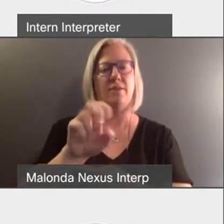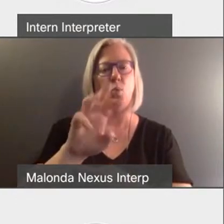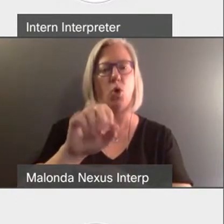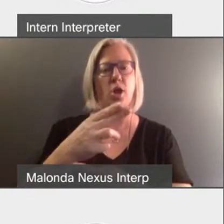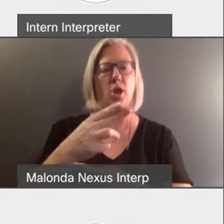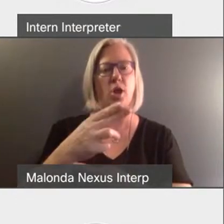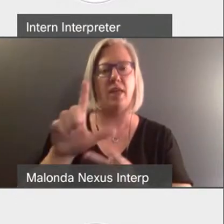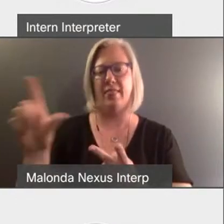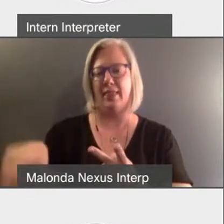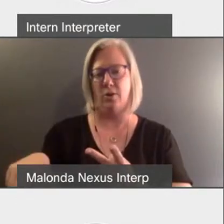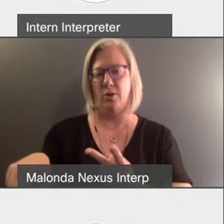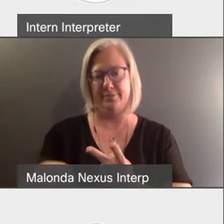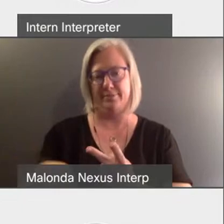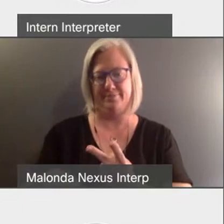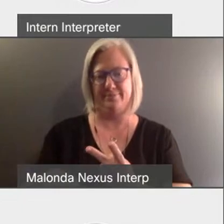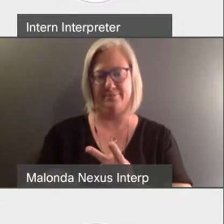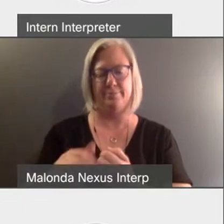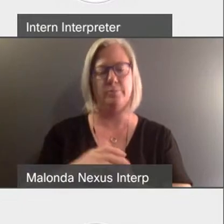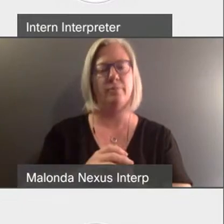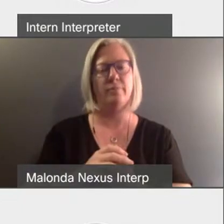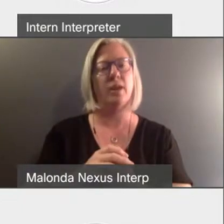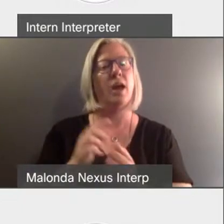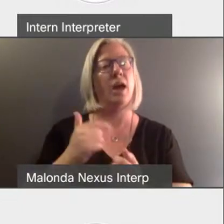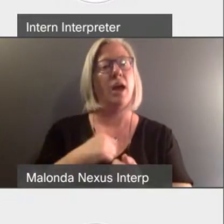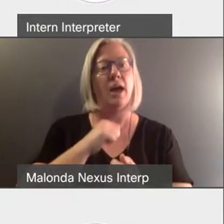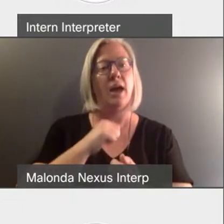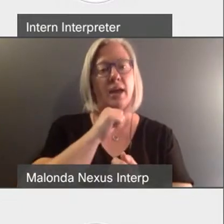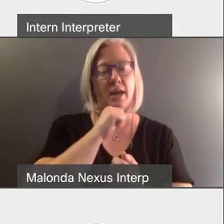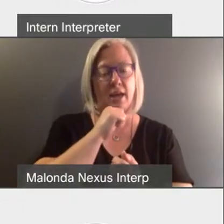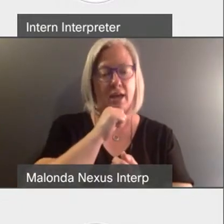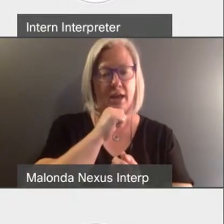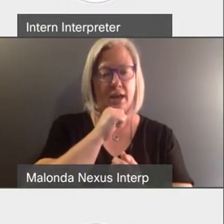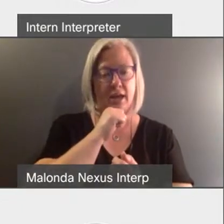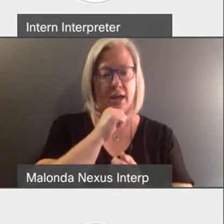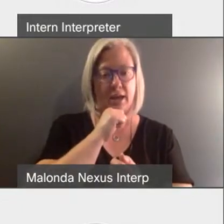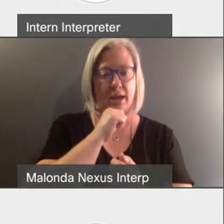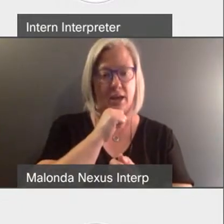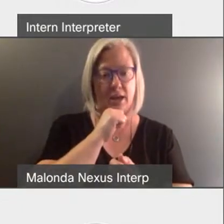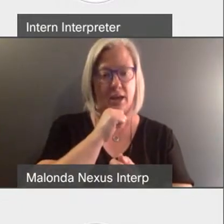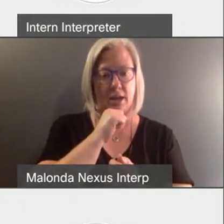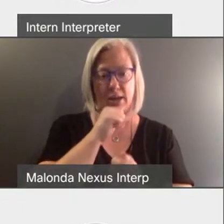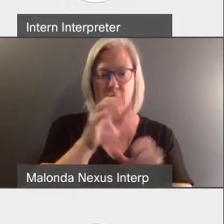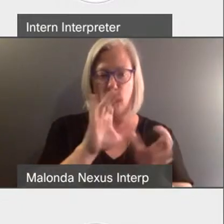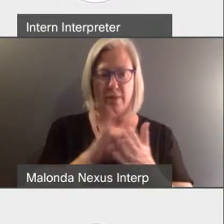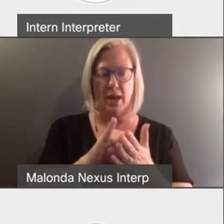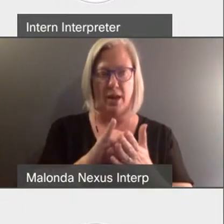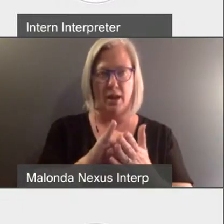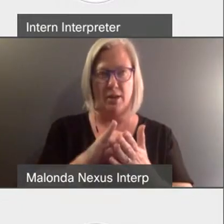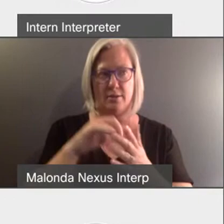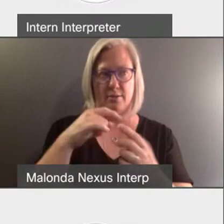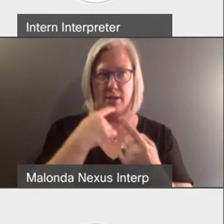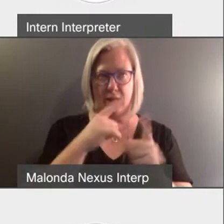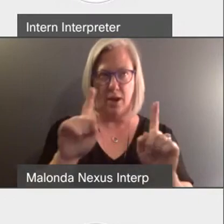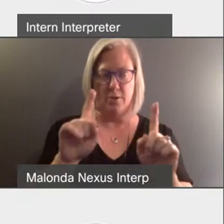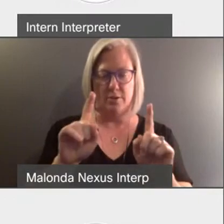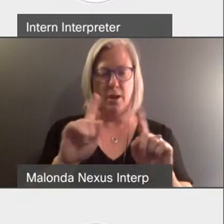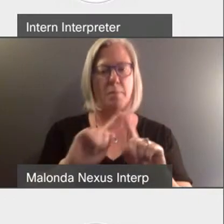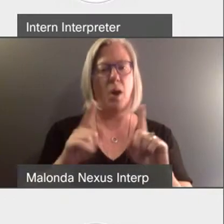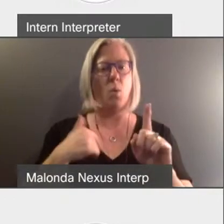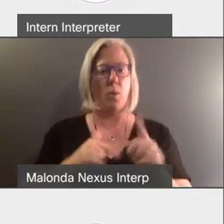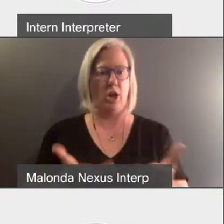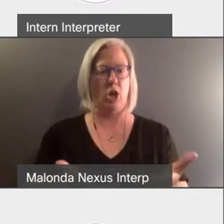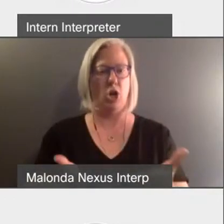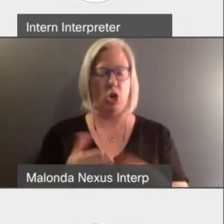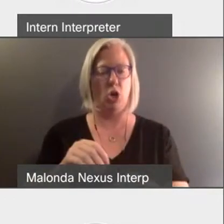tonight. What I didn't do at the beginning, I need to do that. We are physically, though, tonight in the district of